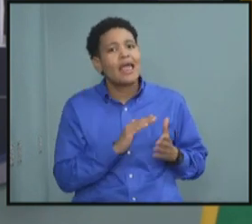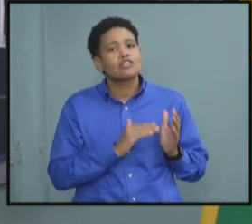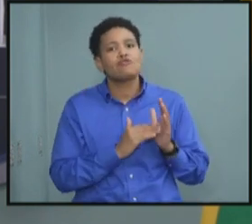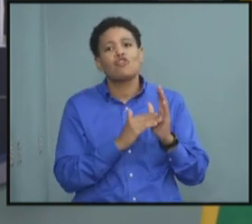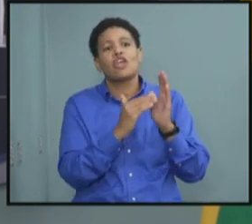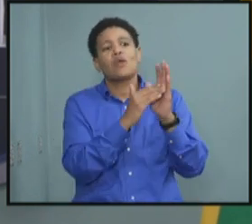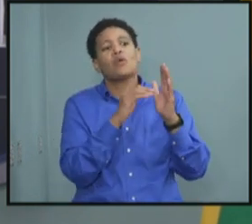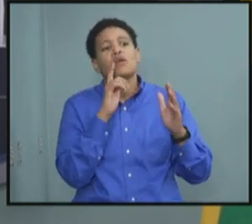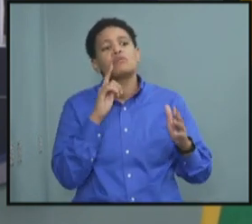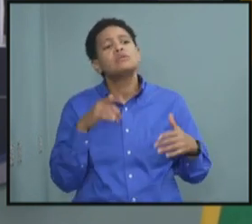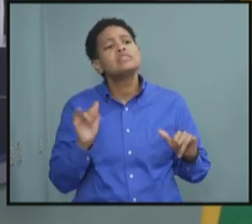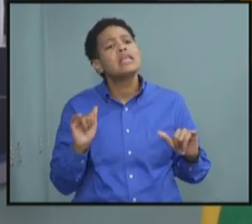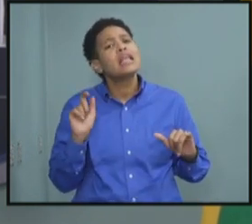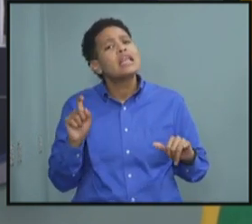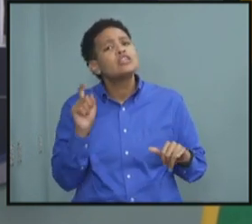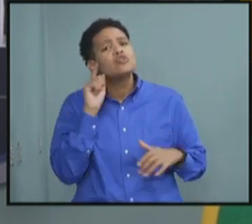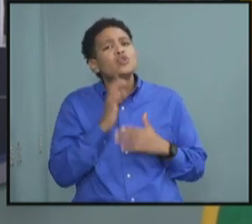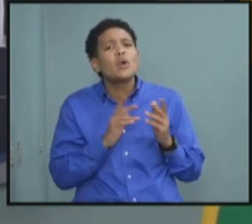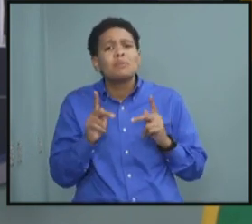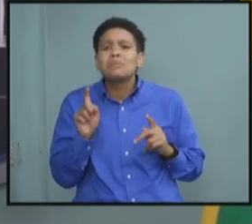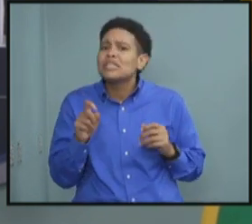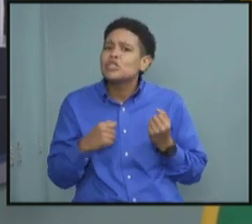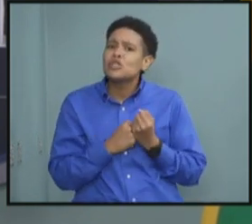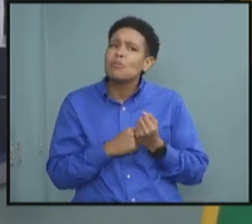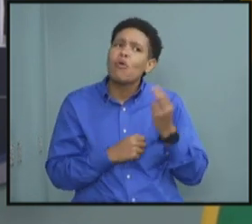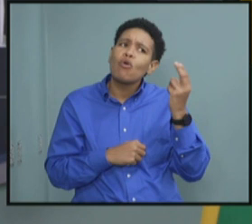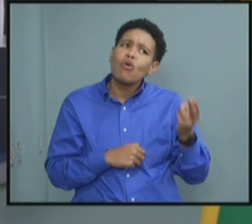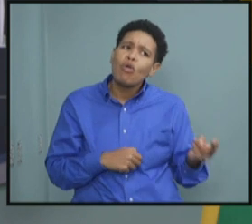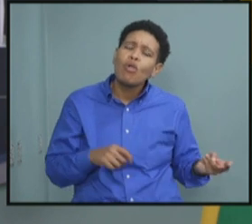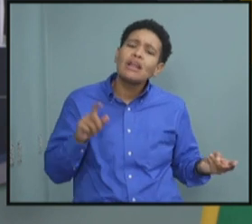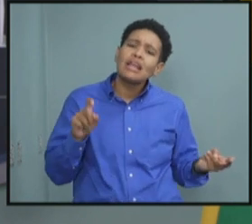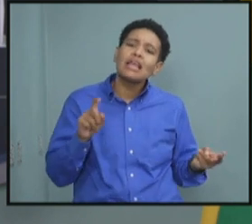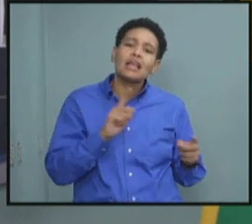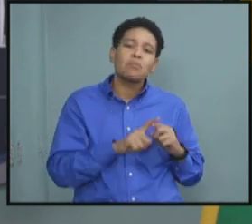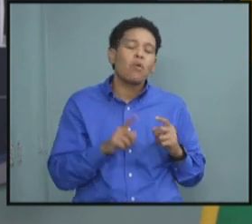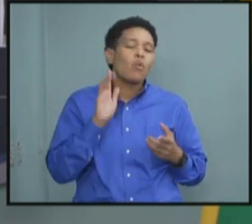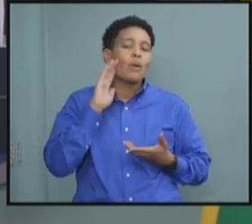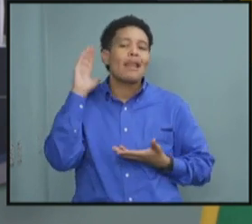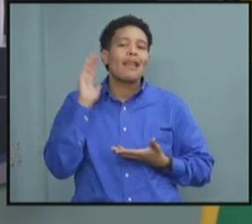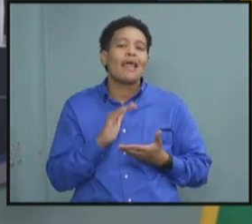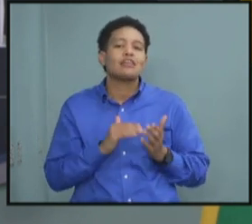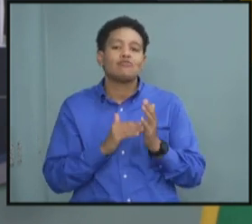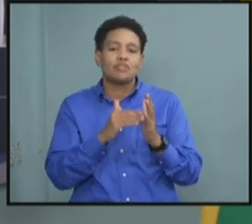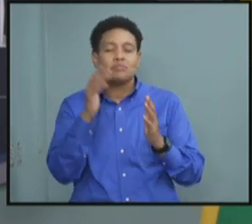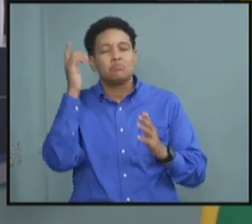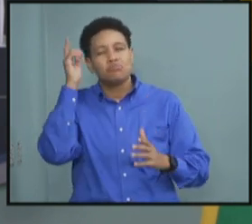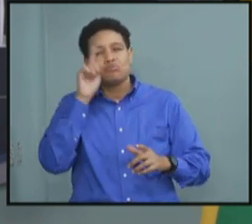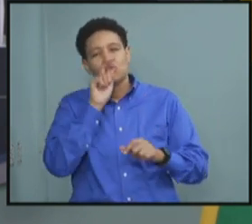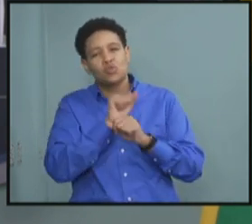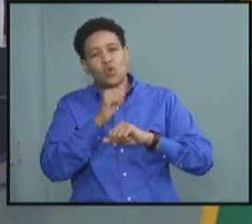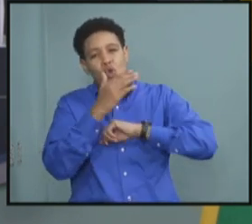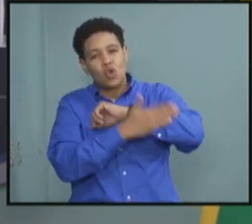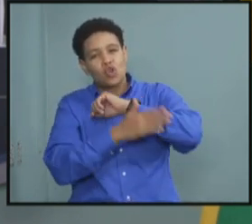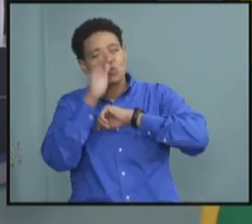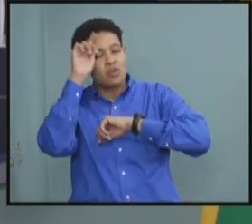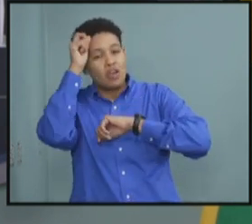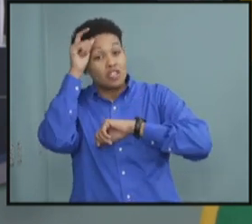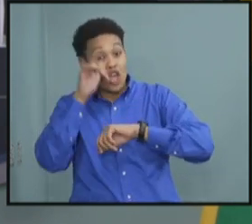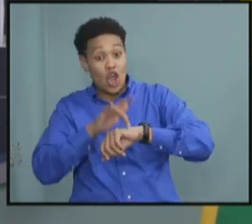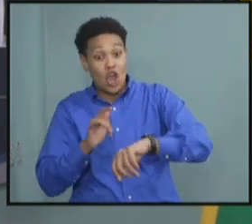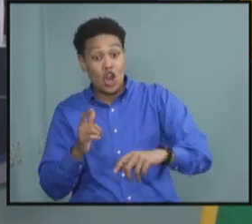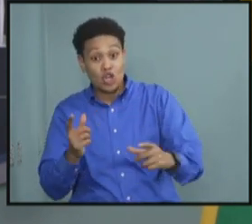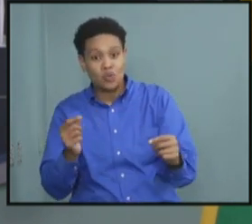even though still necessary in some cases. I'm sure the country will understand why we had to do it in the early stages,